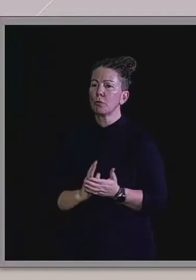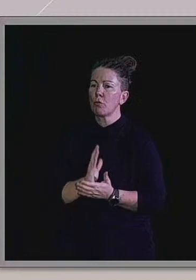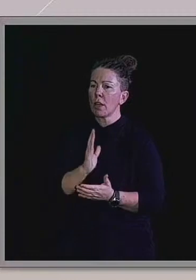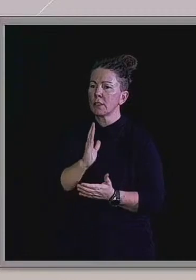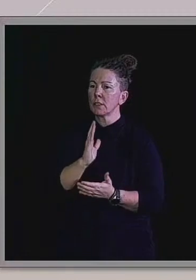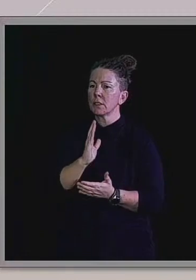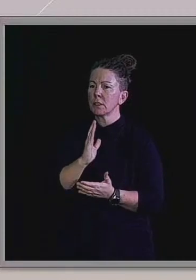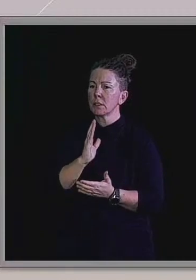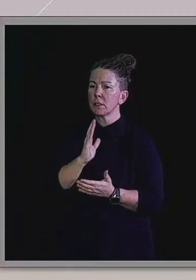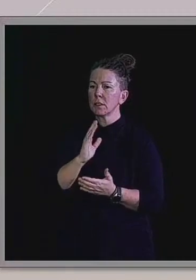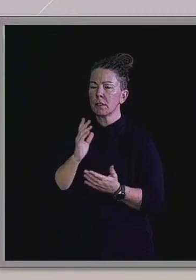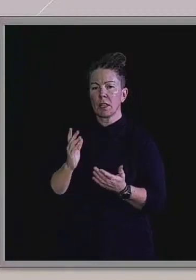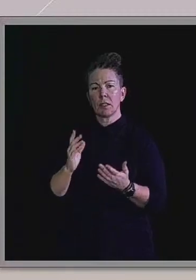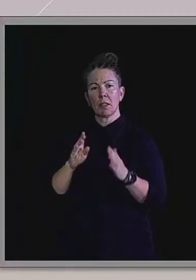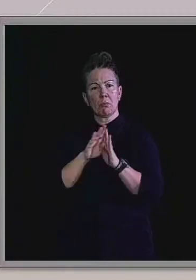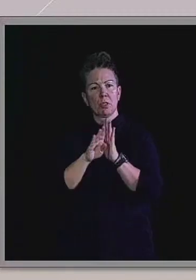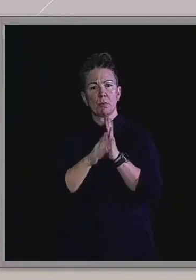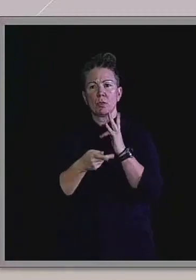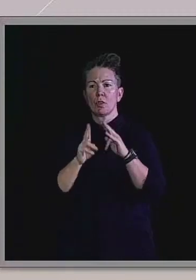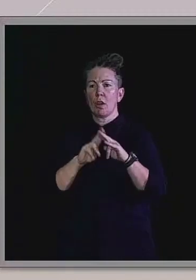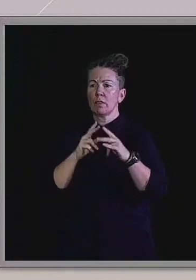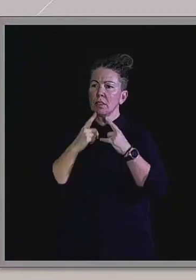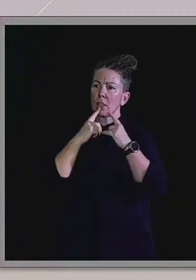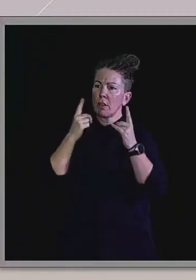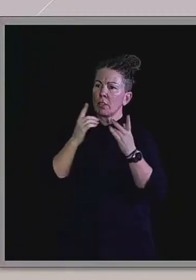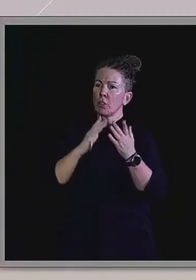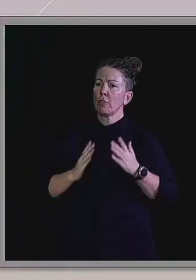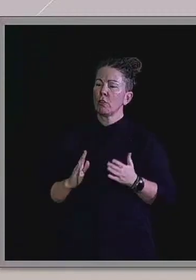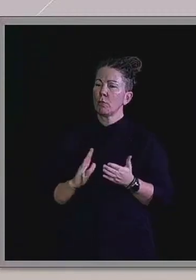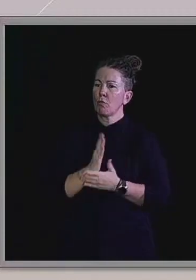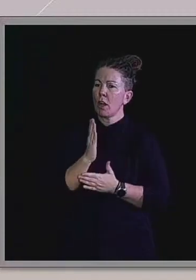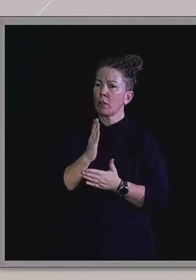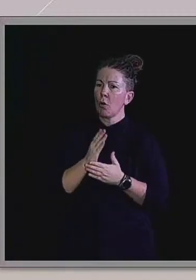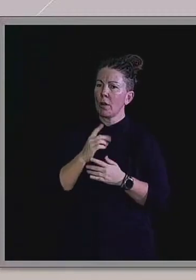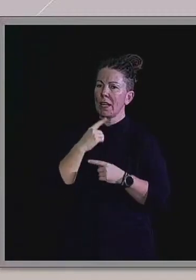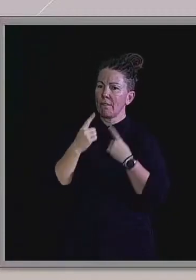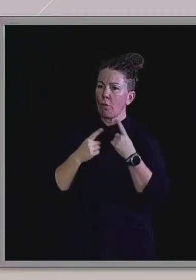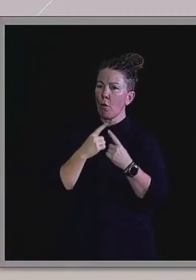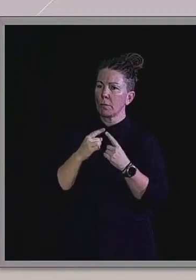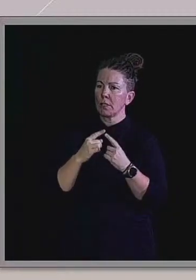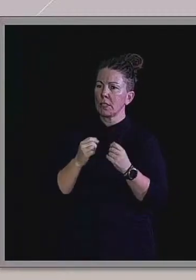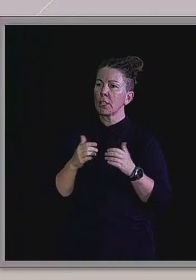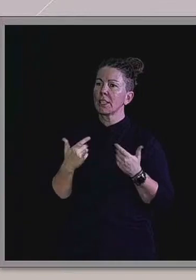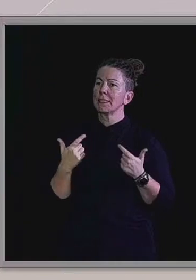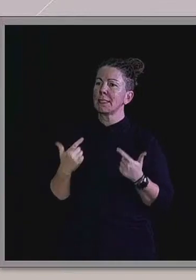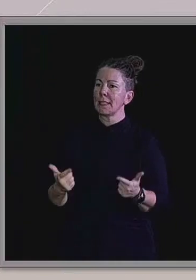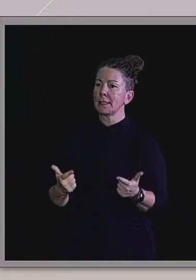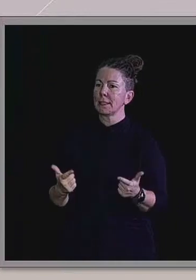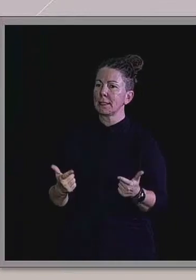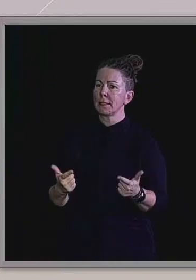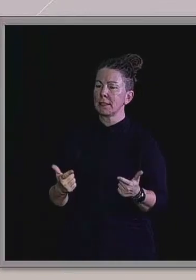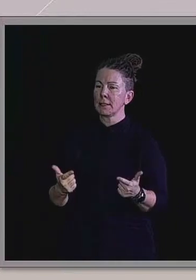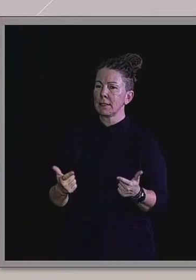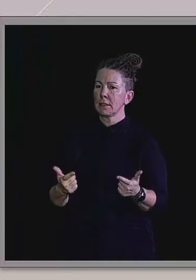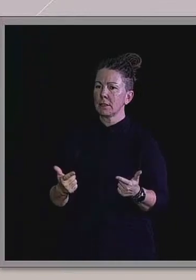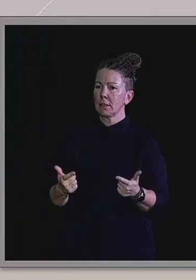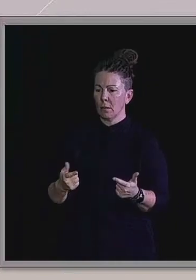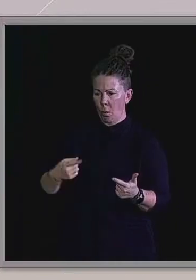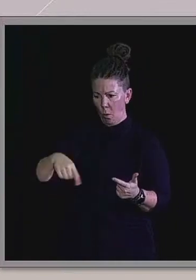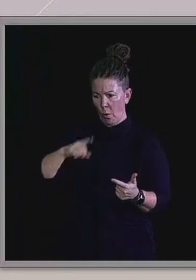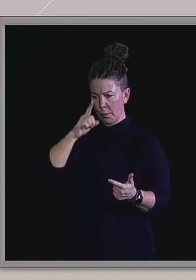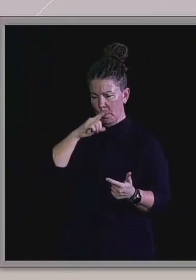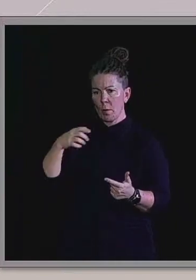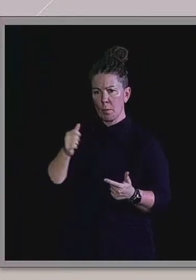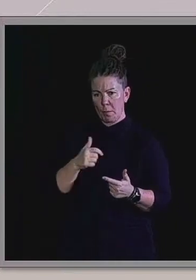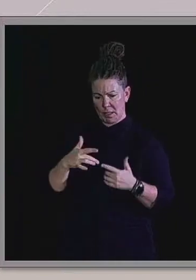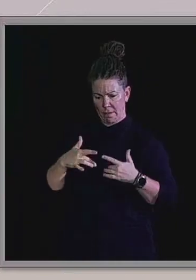principles of the rights and declaration as well. There's a thing called free and prior and informed consent, that all Yindjibarndi people must feel comfortable that their